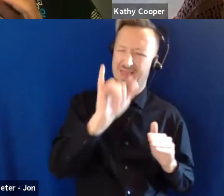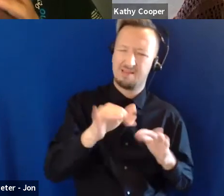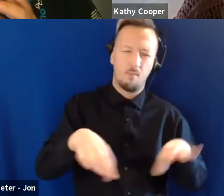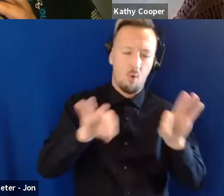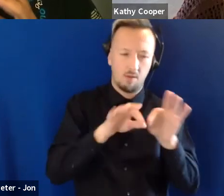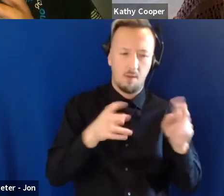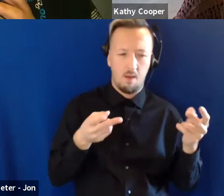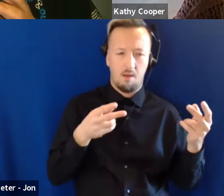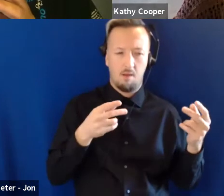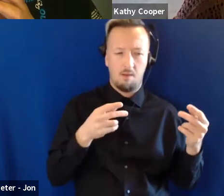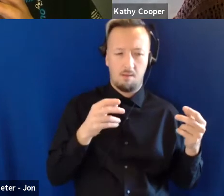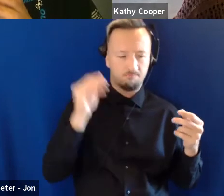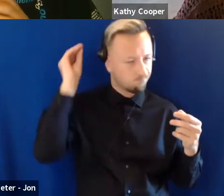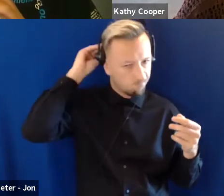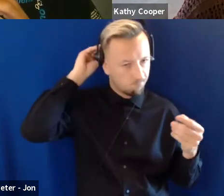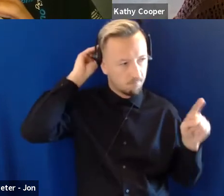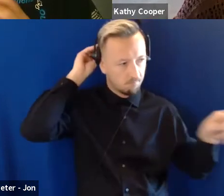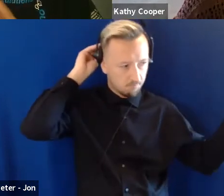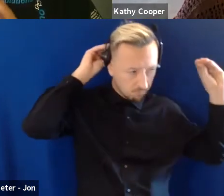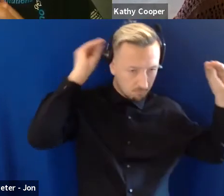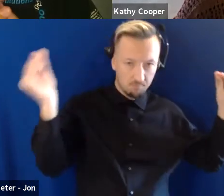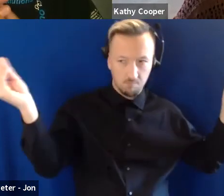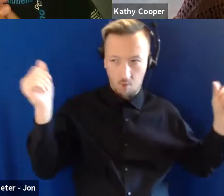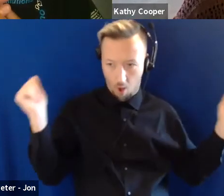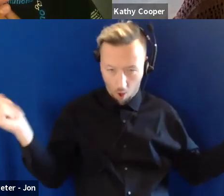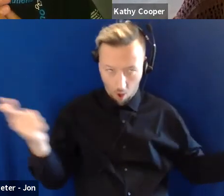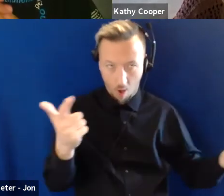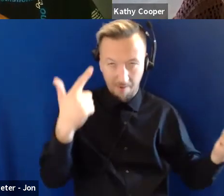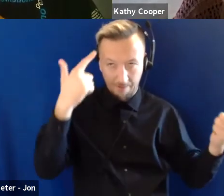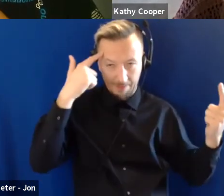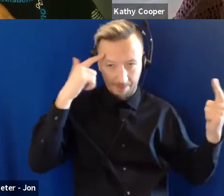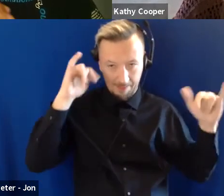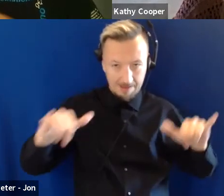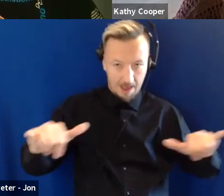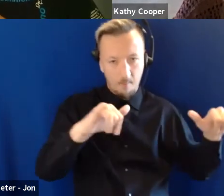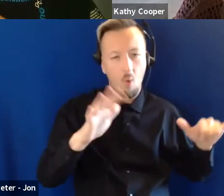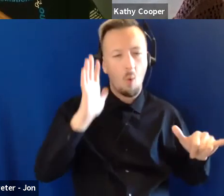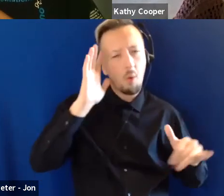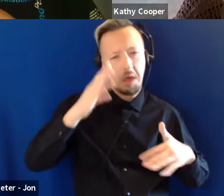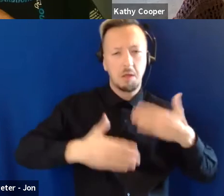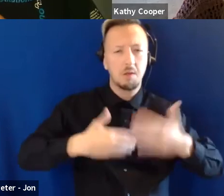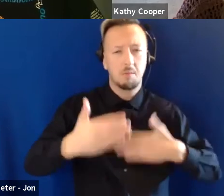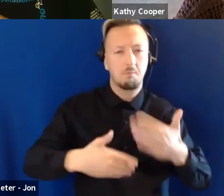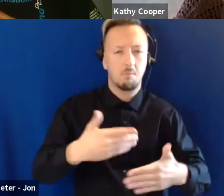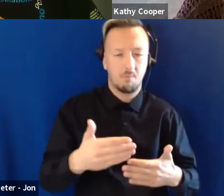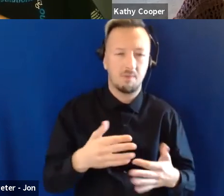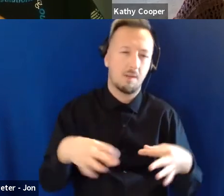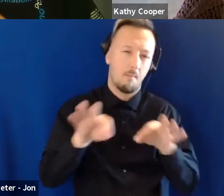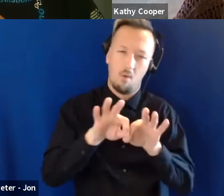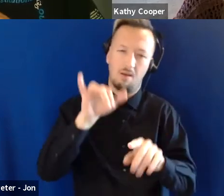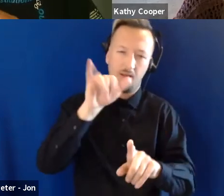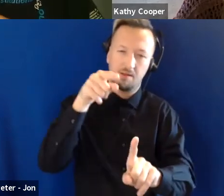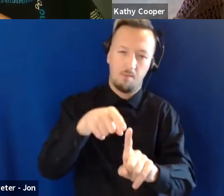if in sort of the work that we do together, we can always sort of pull it back to that, even though there